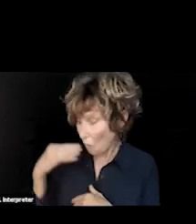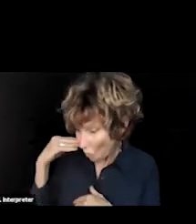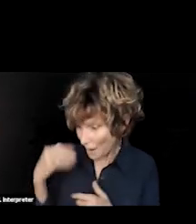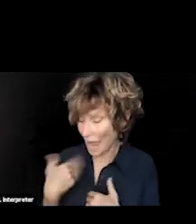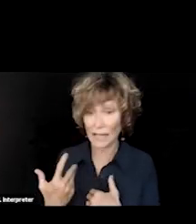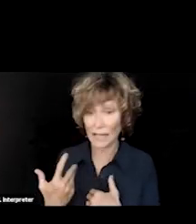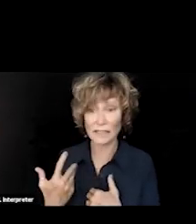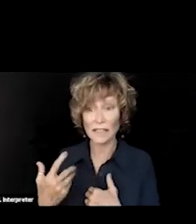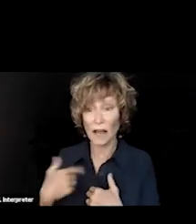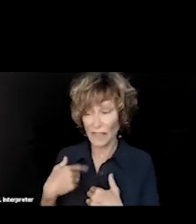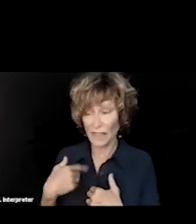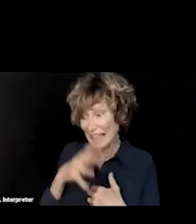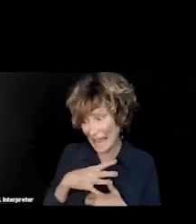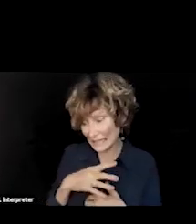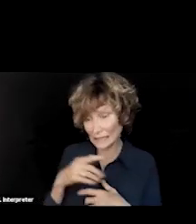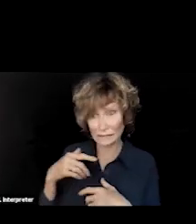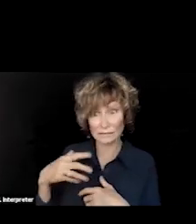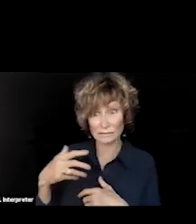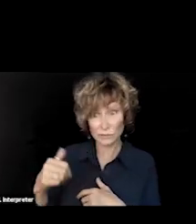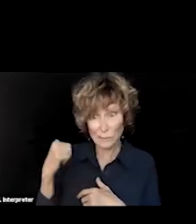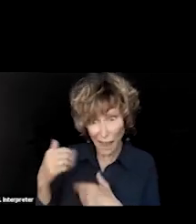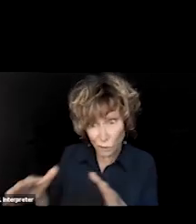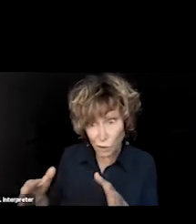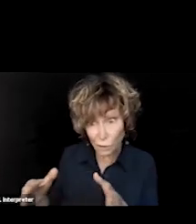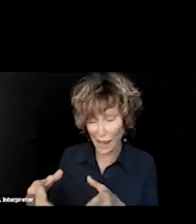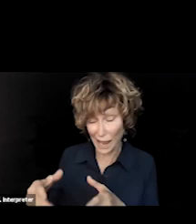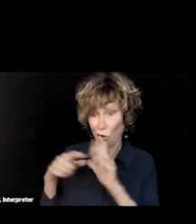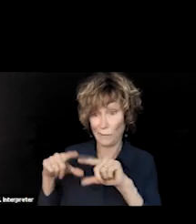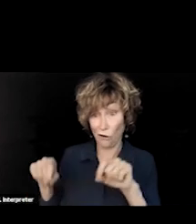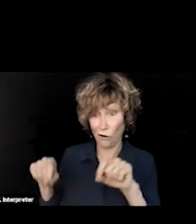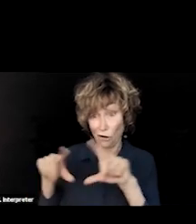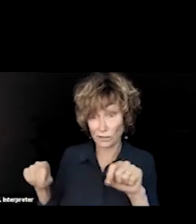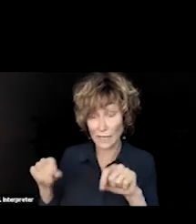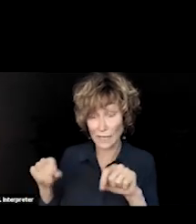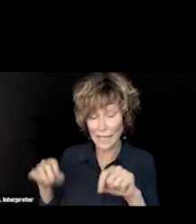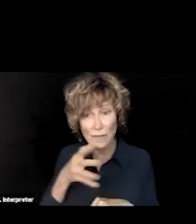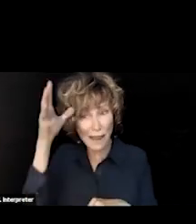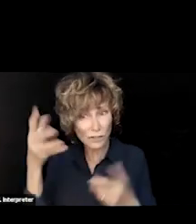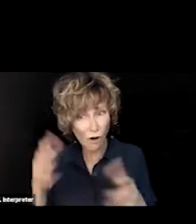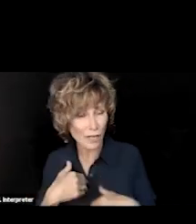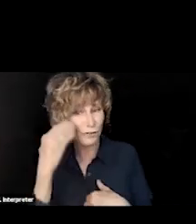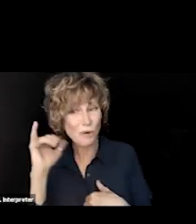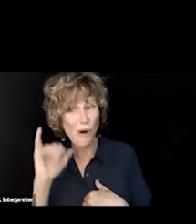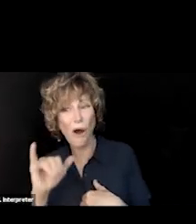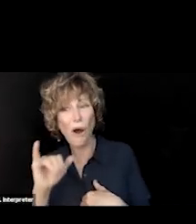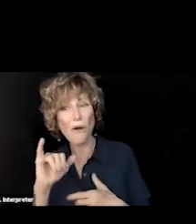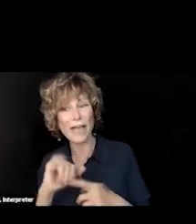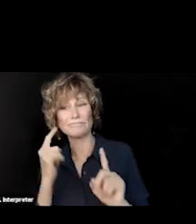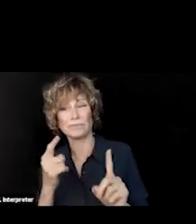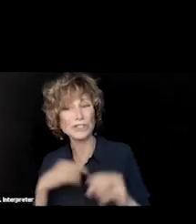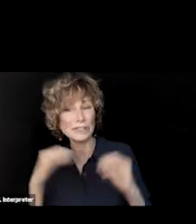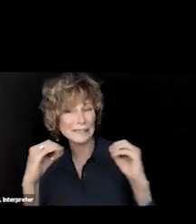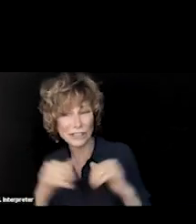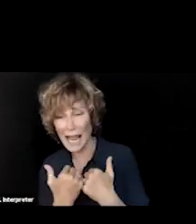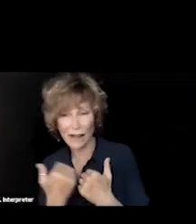if your child said that to you? What's going on? Wouldn't it be great if the parents could say, oh, that's wonderful, honey. She's teaching you